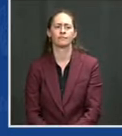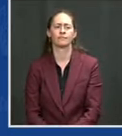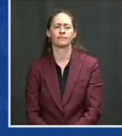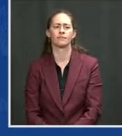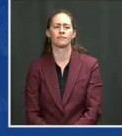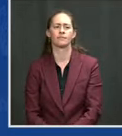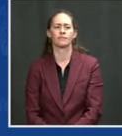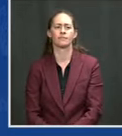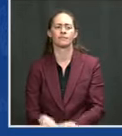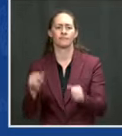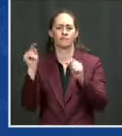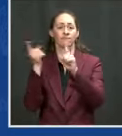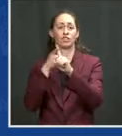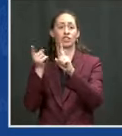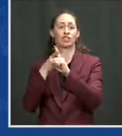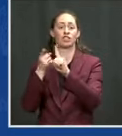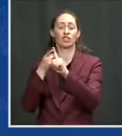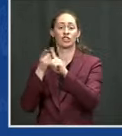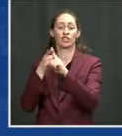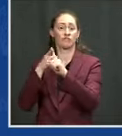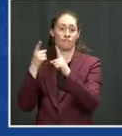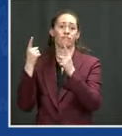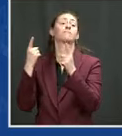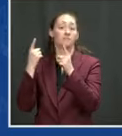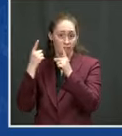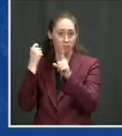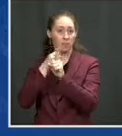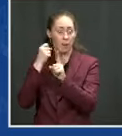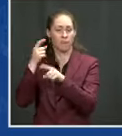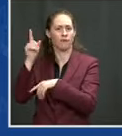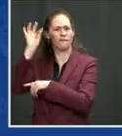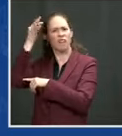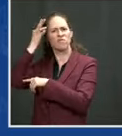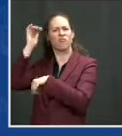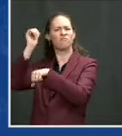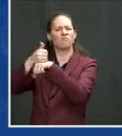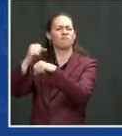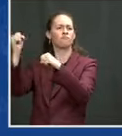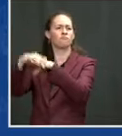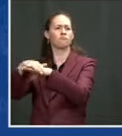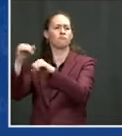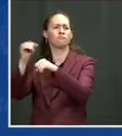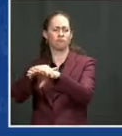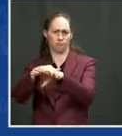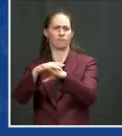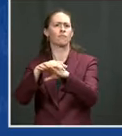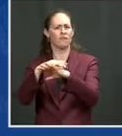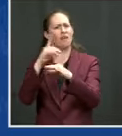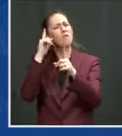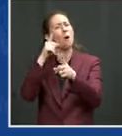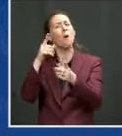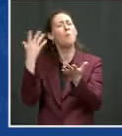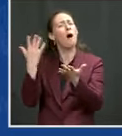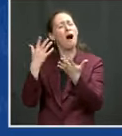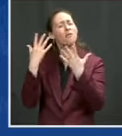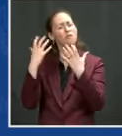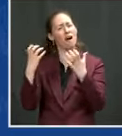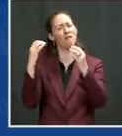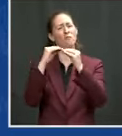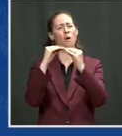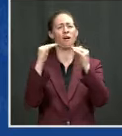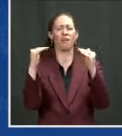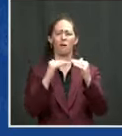as you all have done, to take a very intentional approach to center on equity. In the rural program, that meant taking a place-based approach.